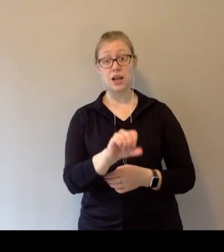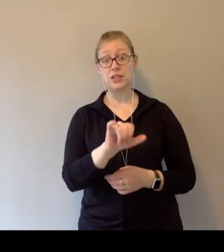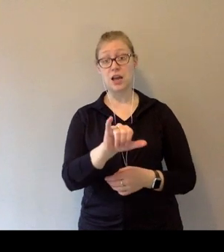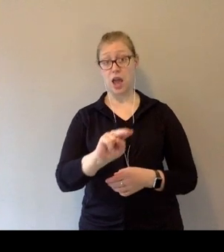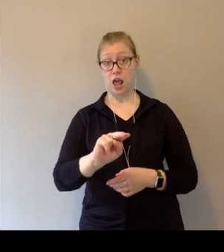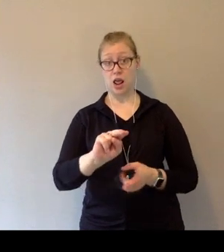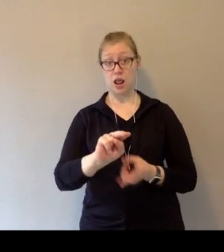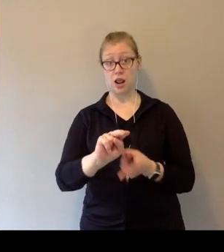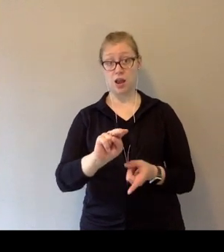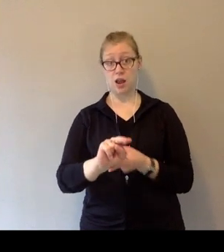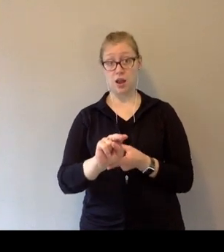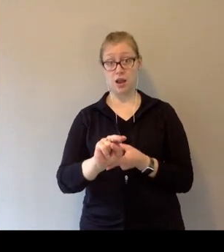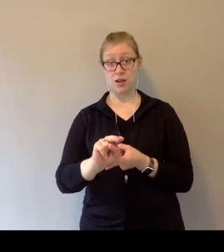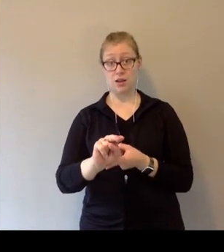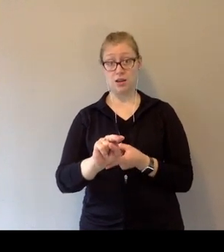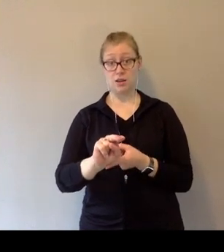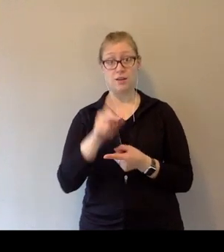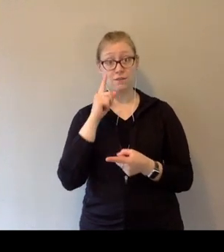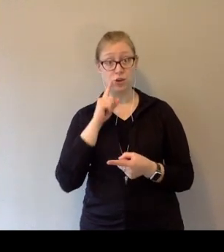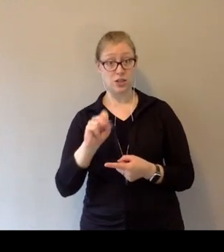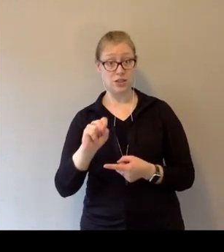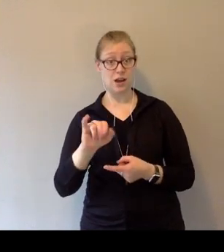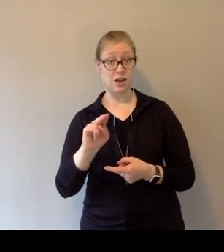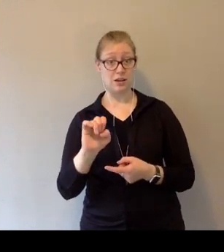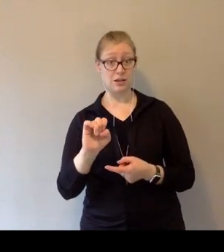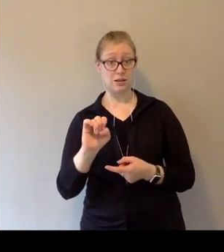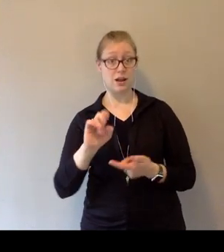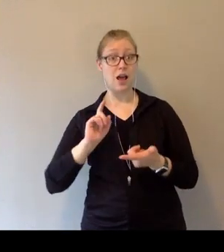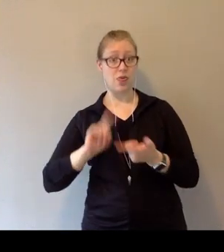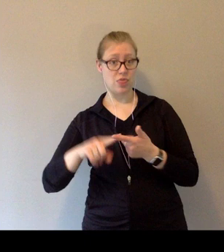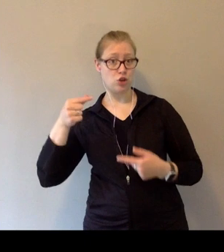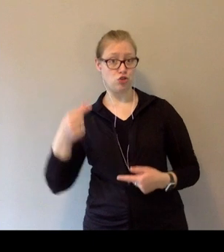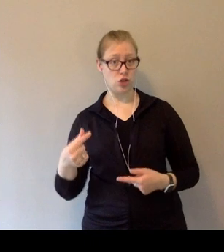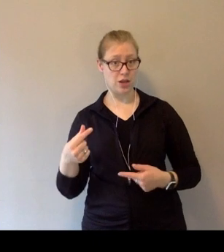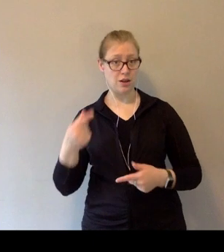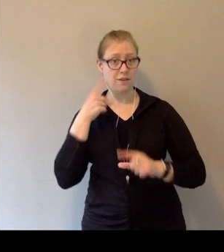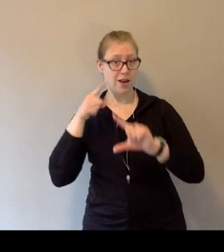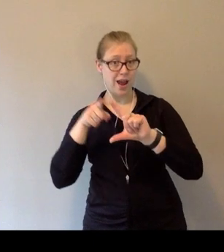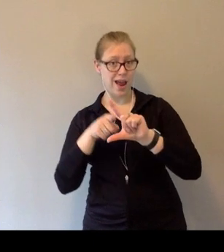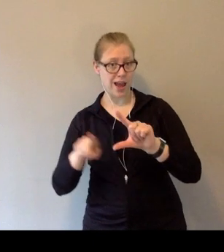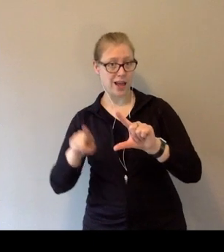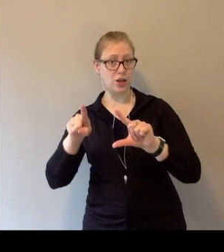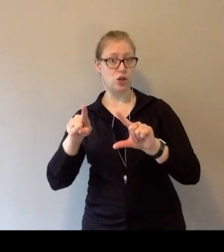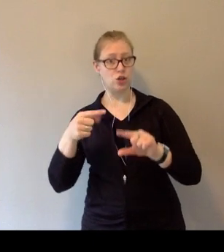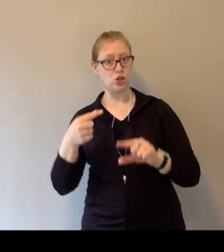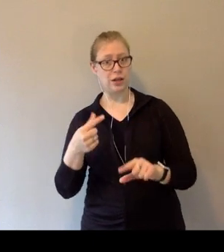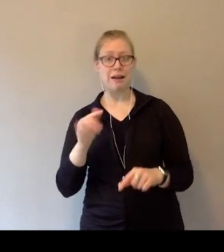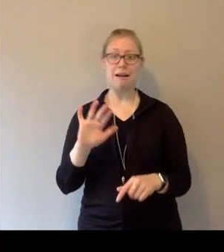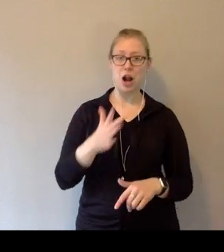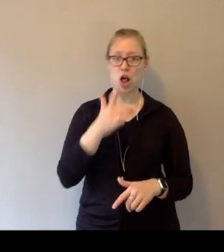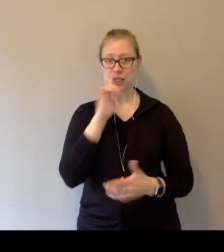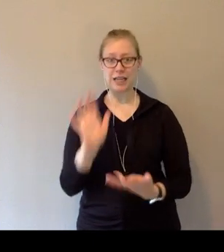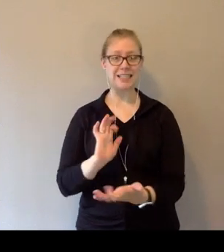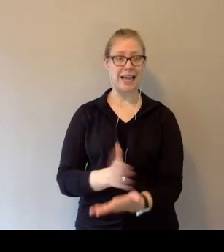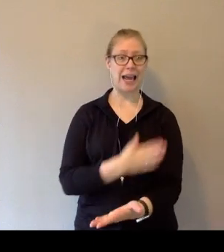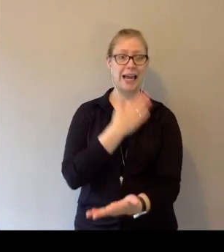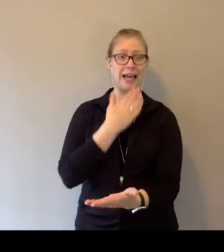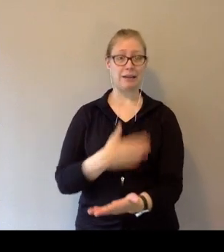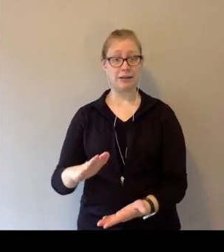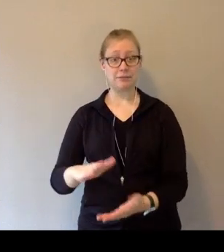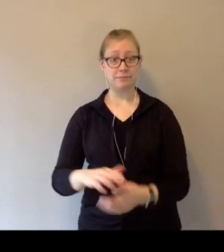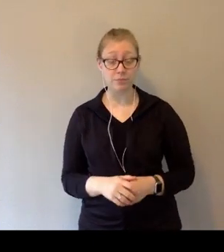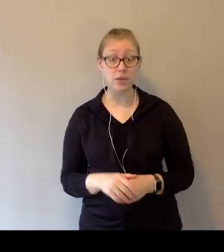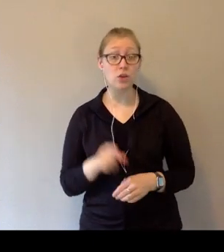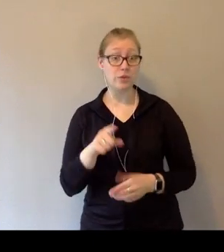S-I-N for sine, and then we're going to write G. So it looks like sing, kind of. So this means the sine of angle